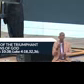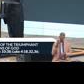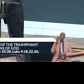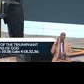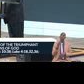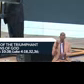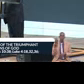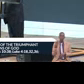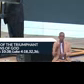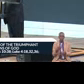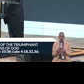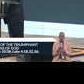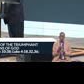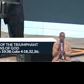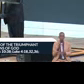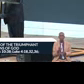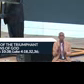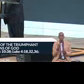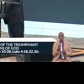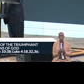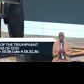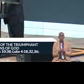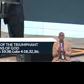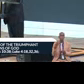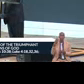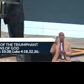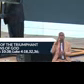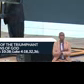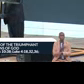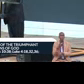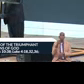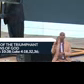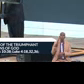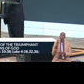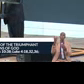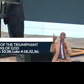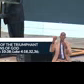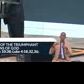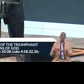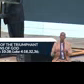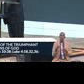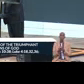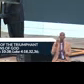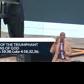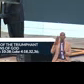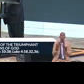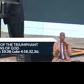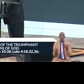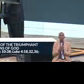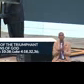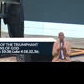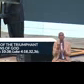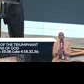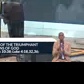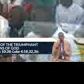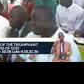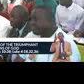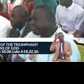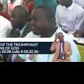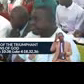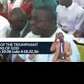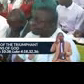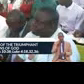manifested, that he might destroy the works of the devil. True?